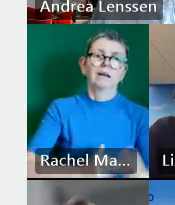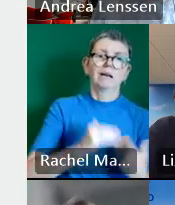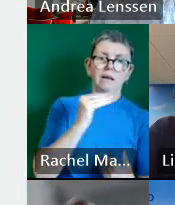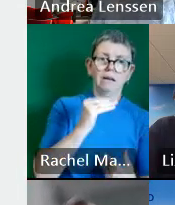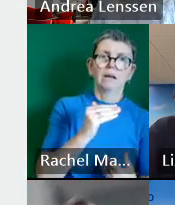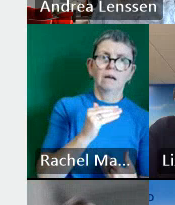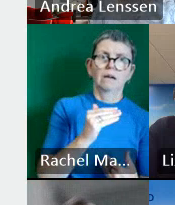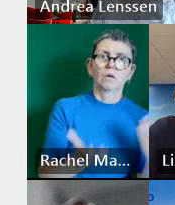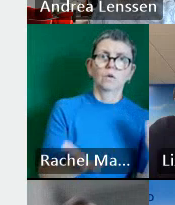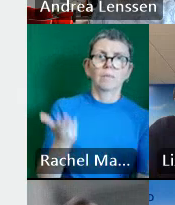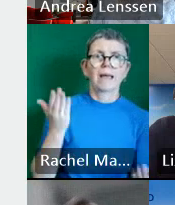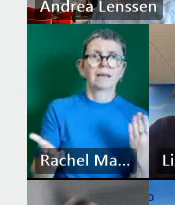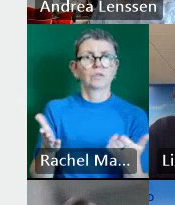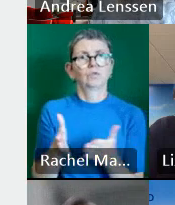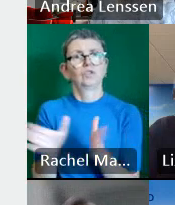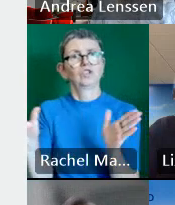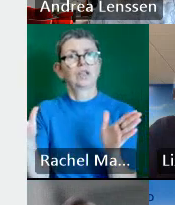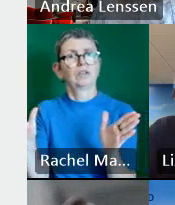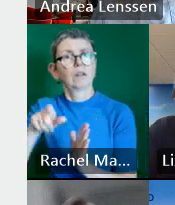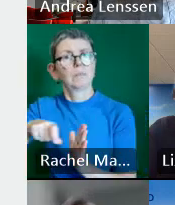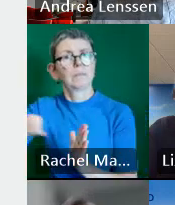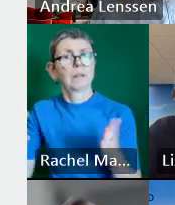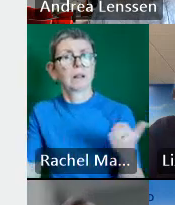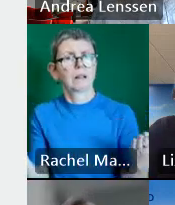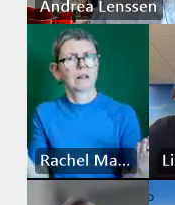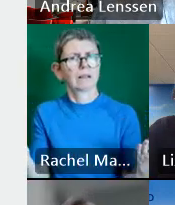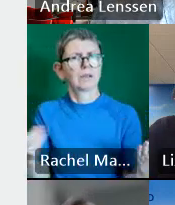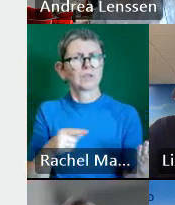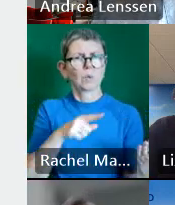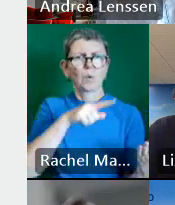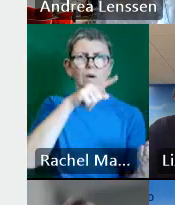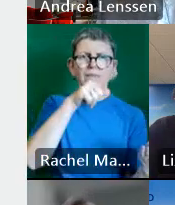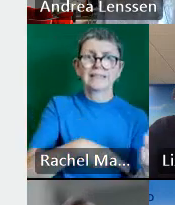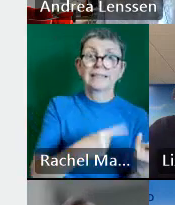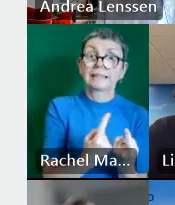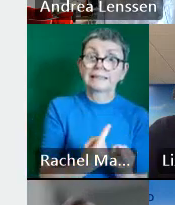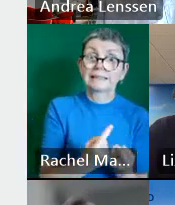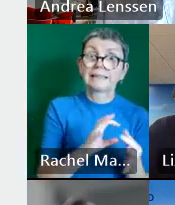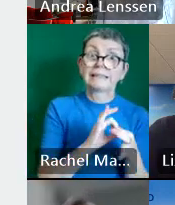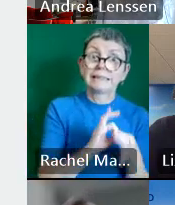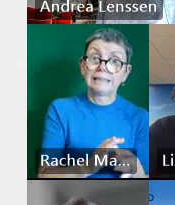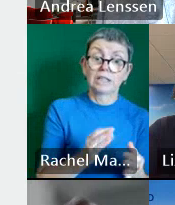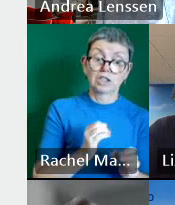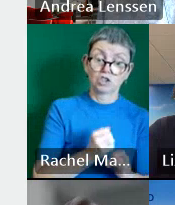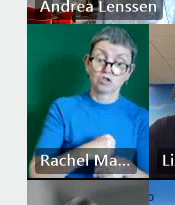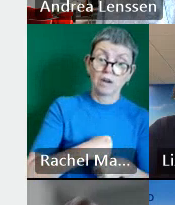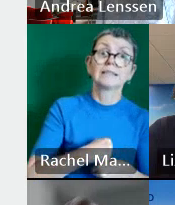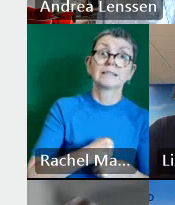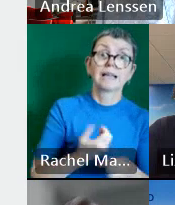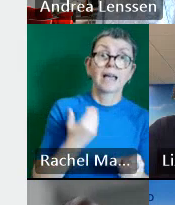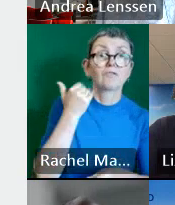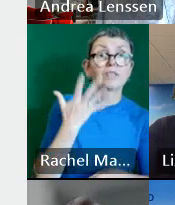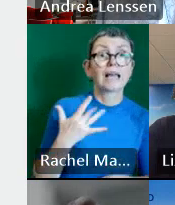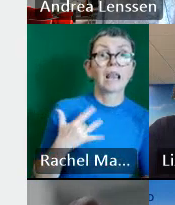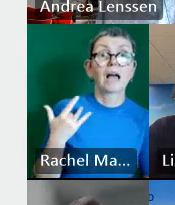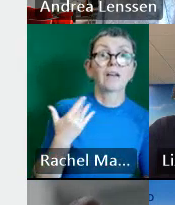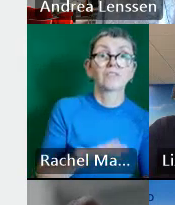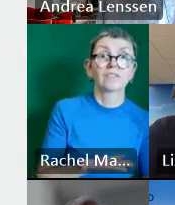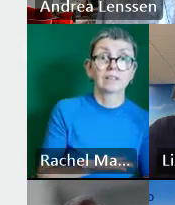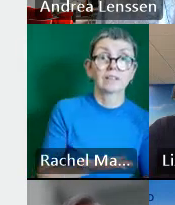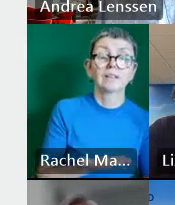definitely related to, the stress that they experience in day-to-day life. a lot of people talk